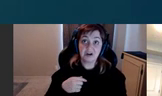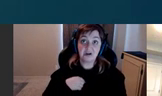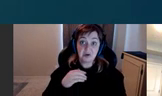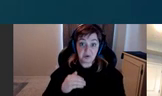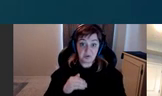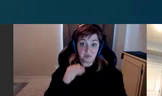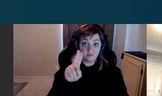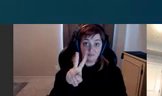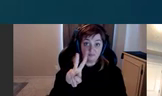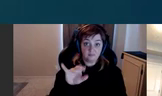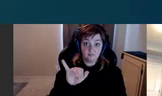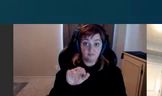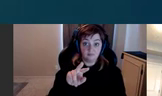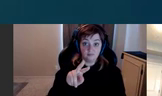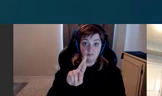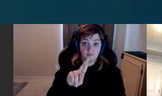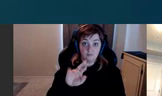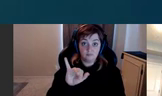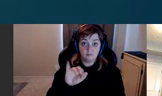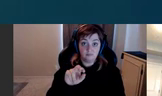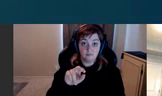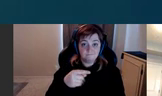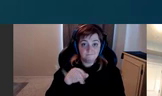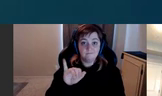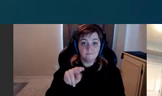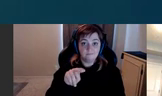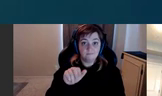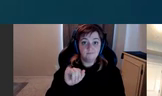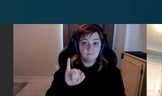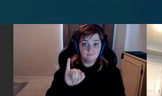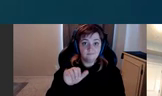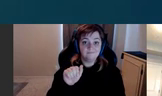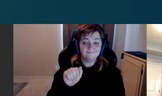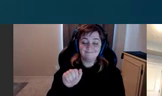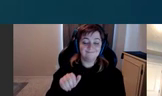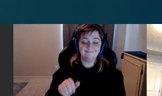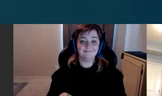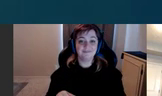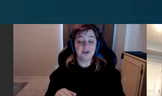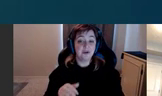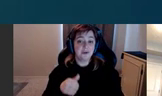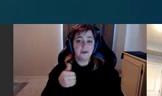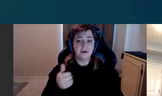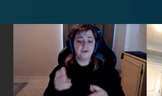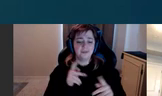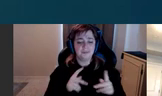of Washington, D.C., where there were other people who were going through that same, you know,